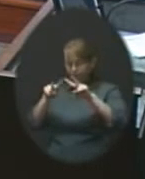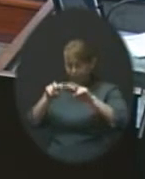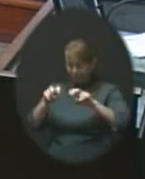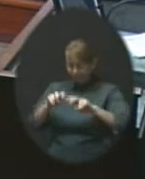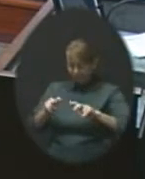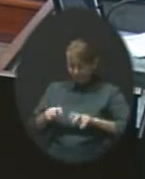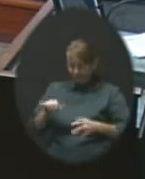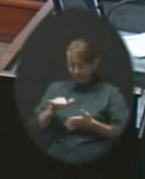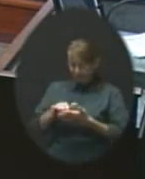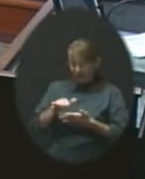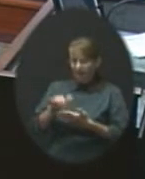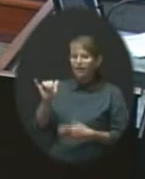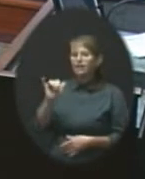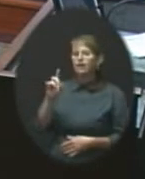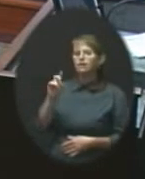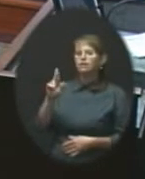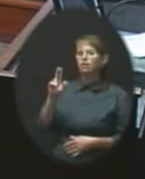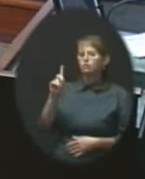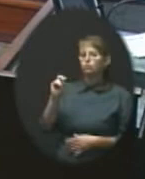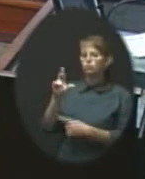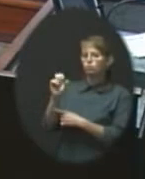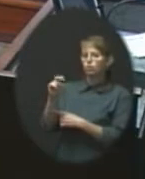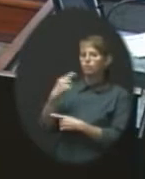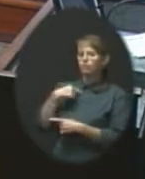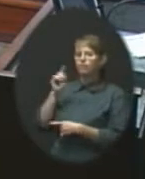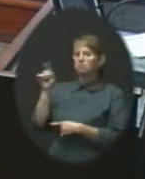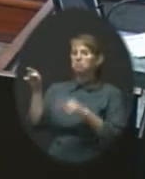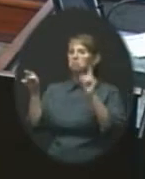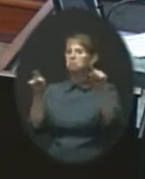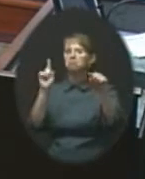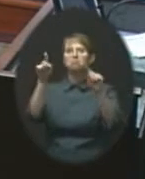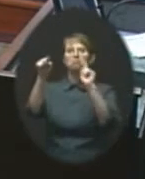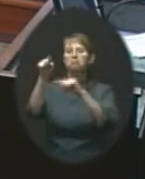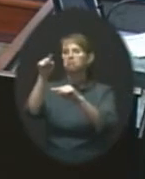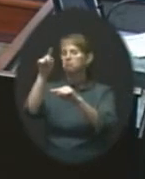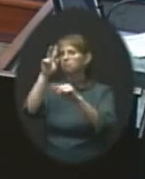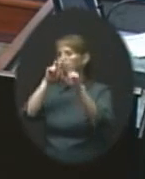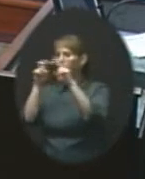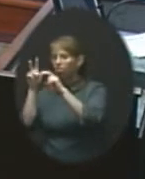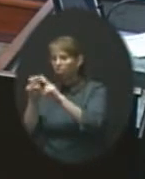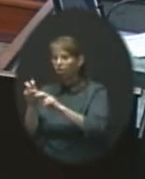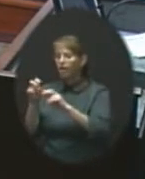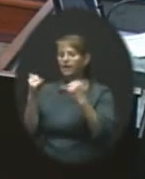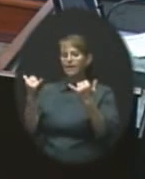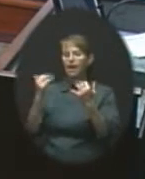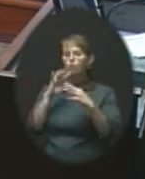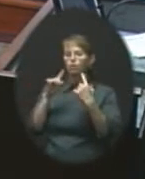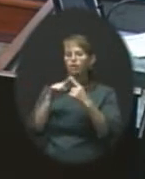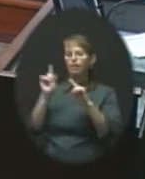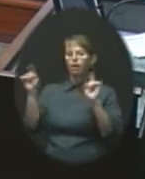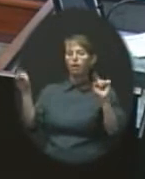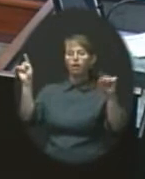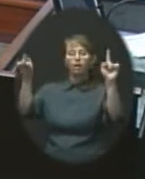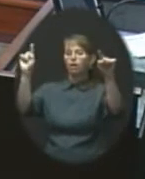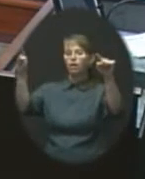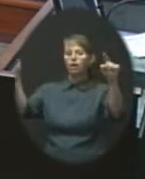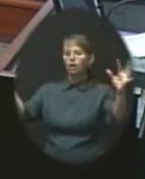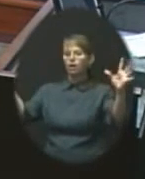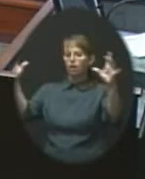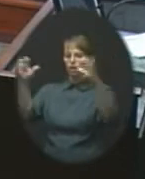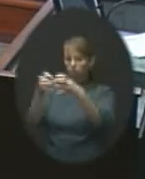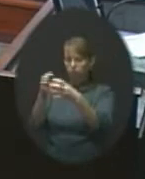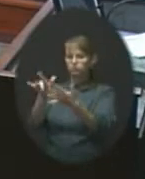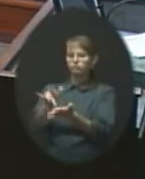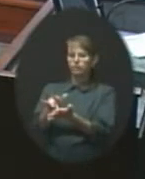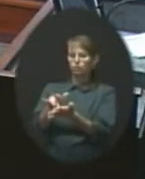like Dr. Dukin was explaining to us, here, there, and yonder. And we're talking about bringing it all to a central location, which is a different focus